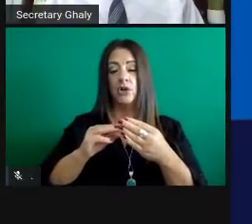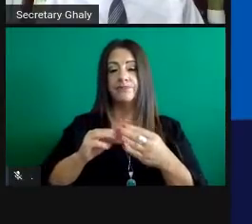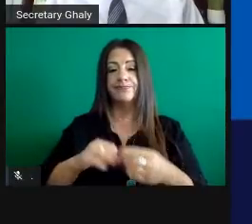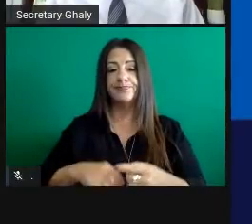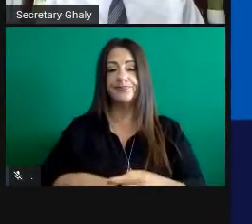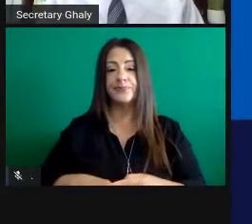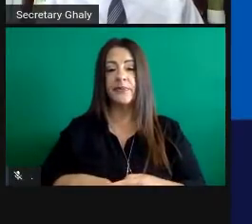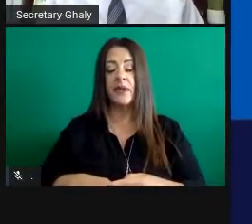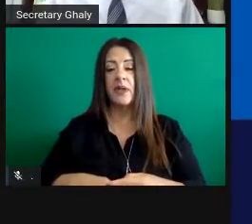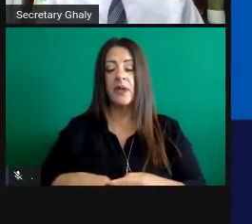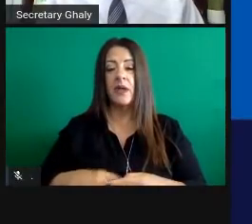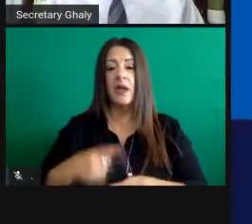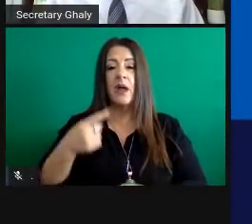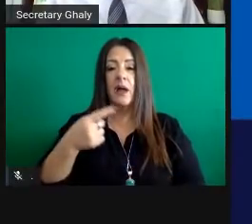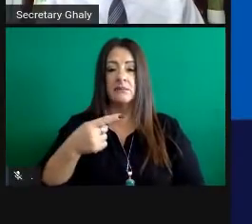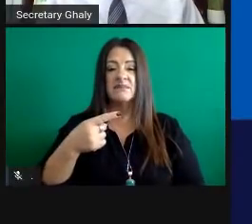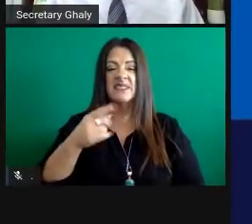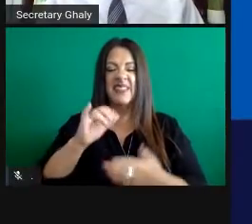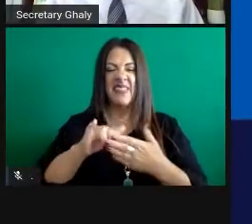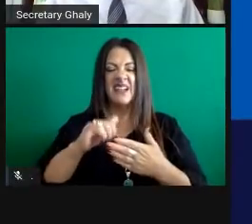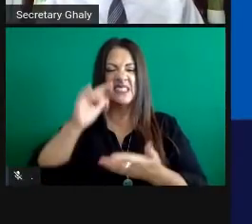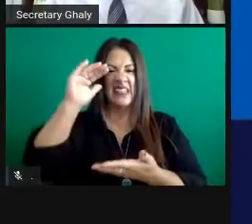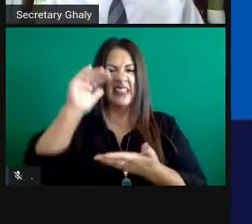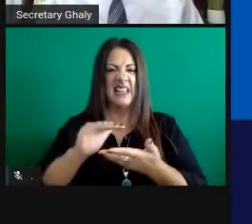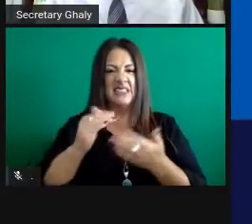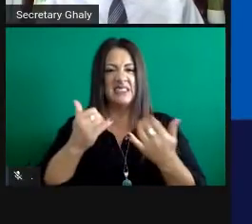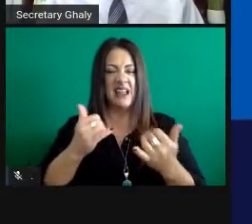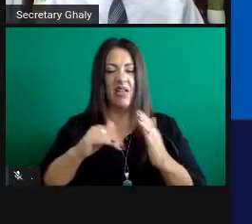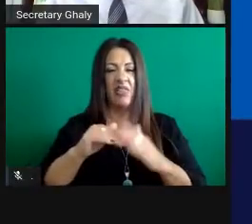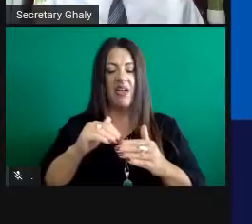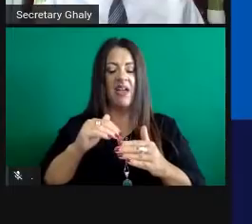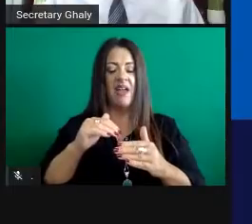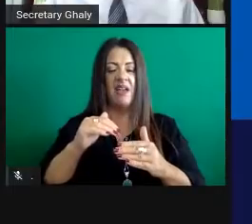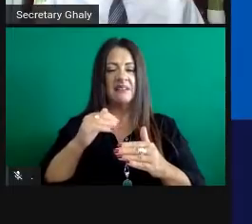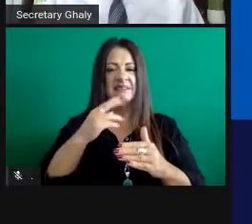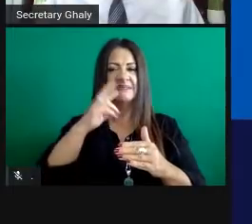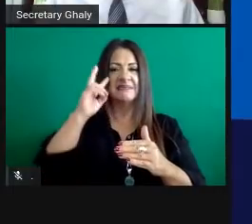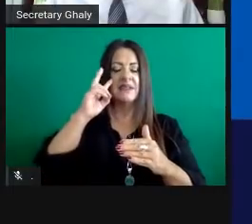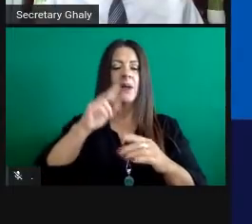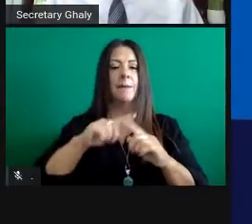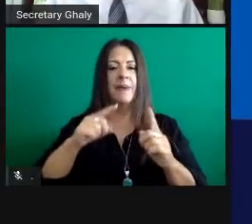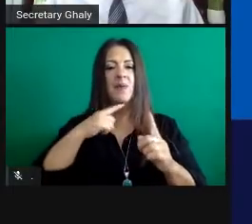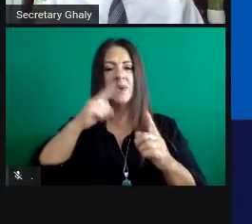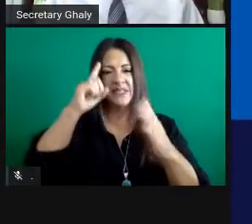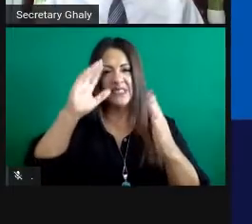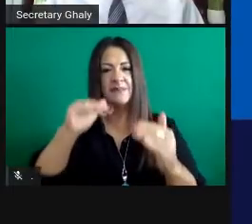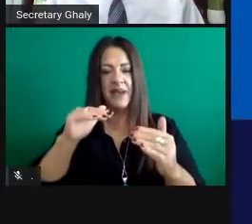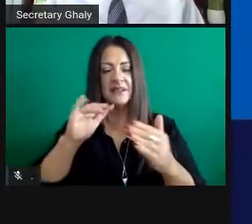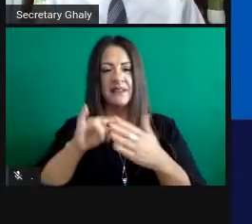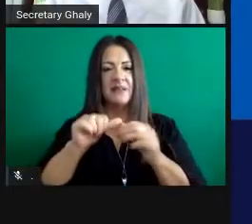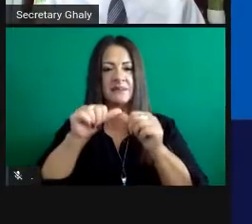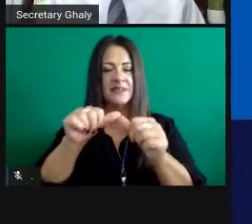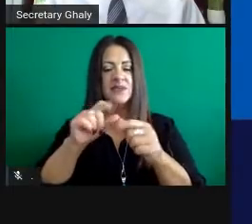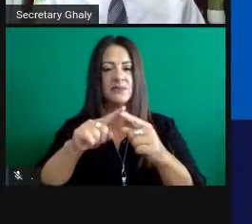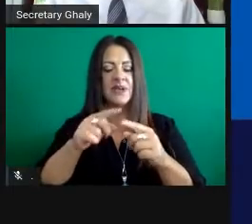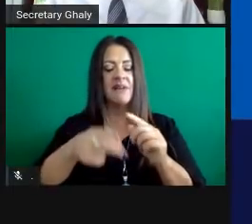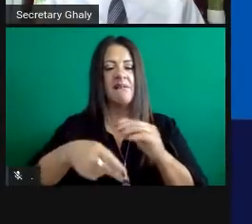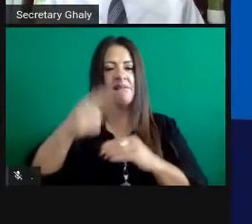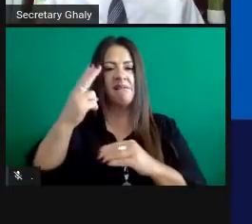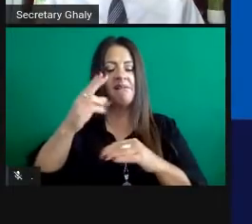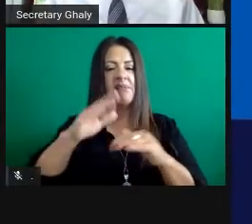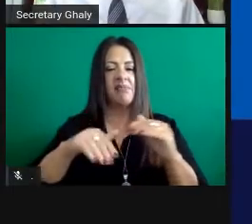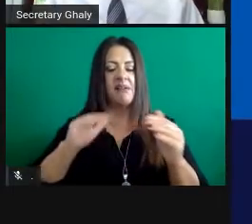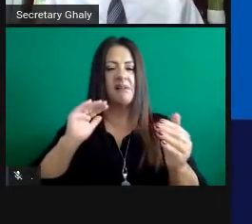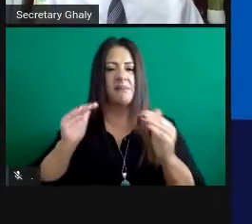to be significantly higher, reflecting the normal amount of reporting that we see.